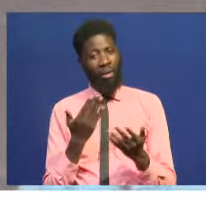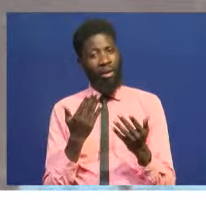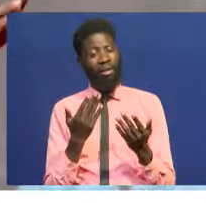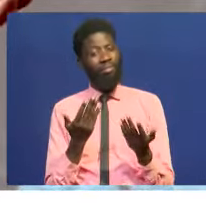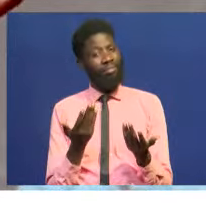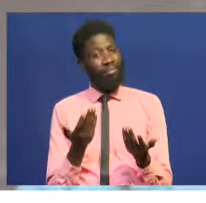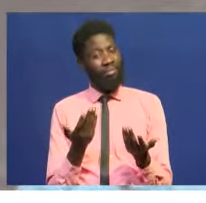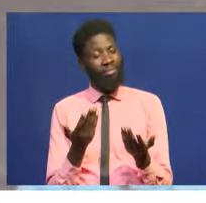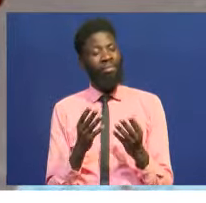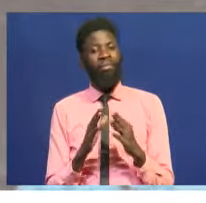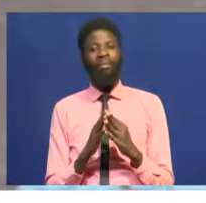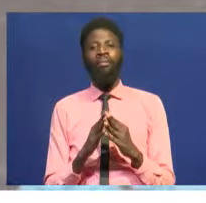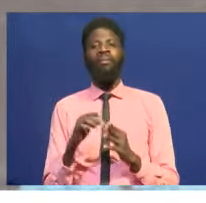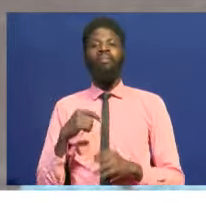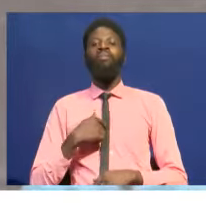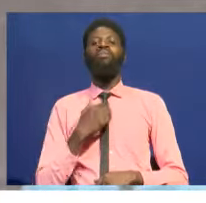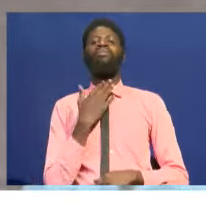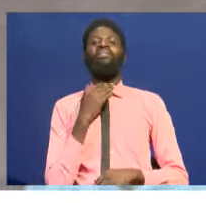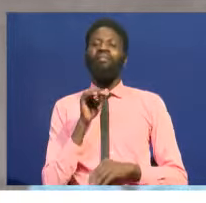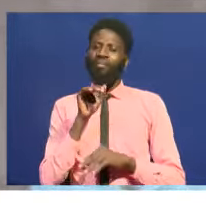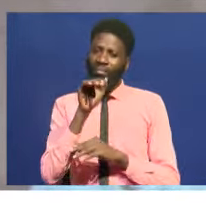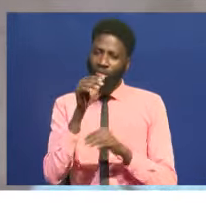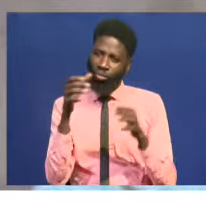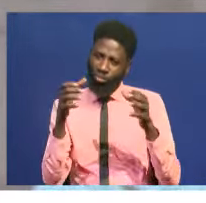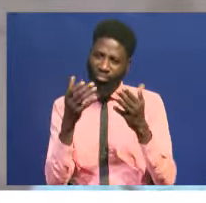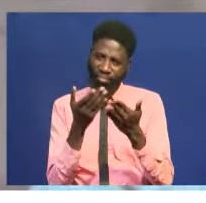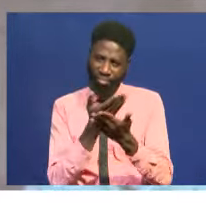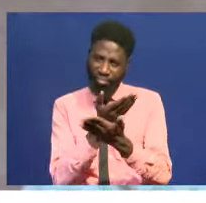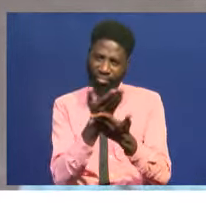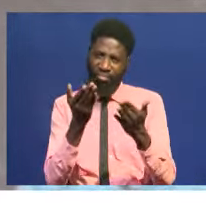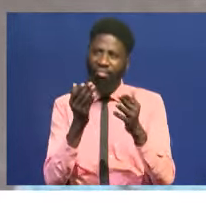Mimi nataka niwaulize wanariadha wetu.